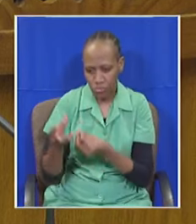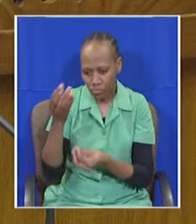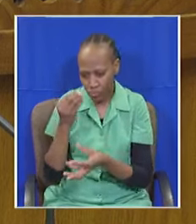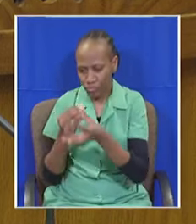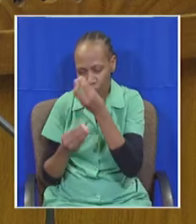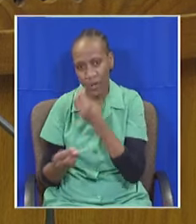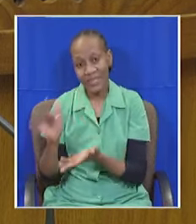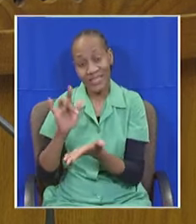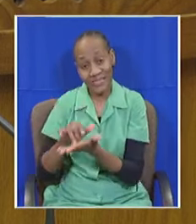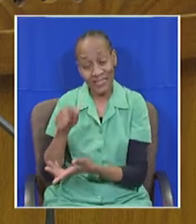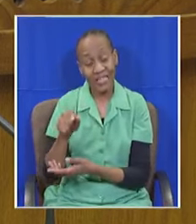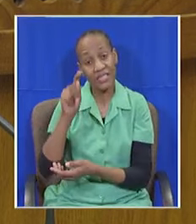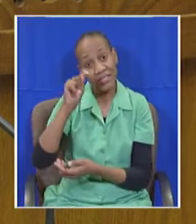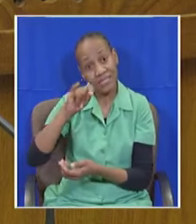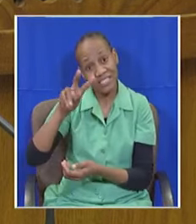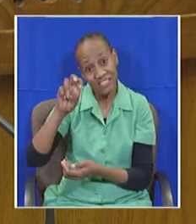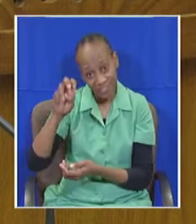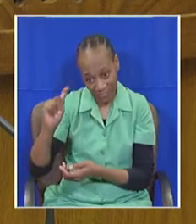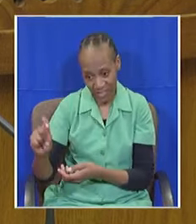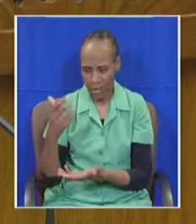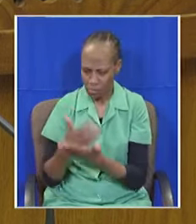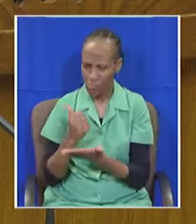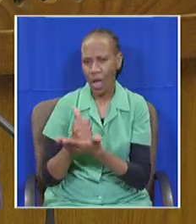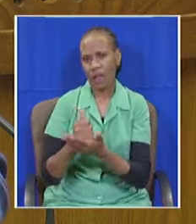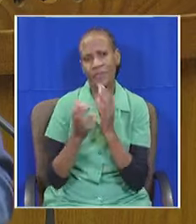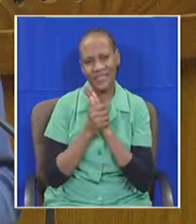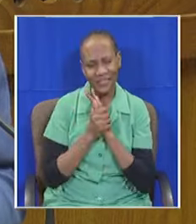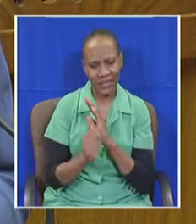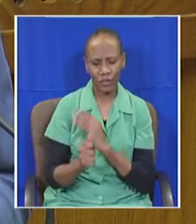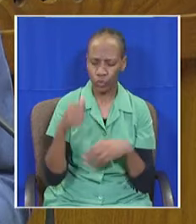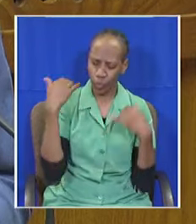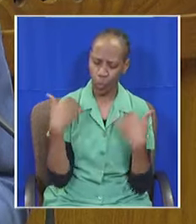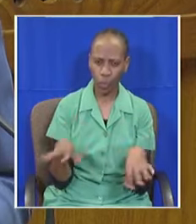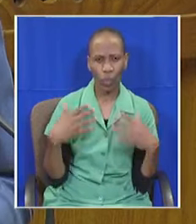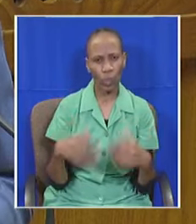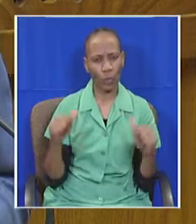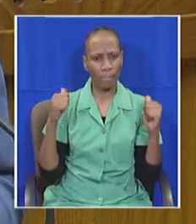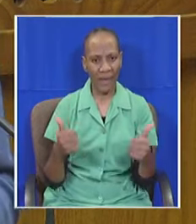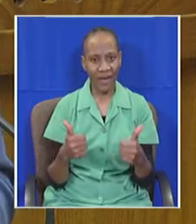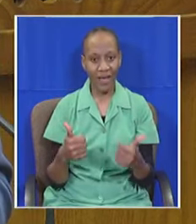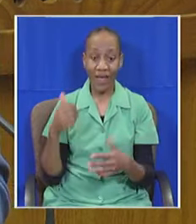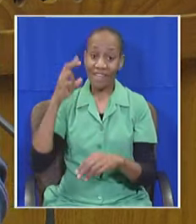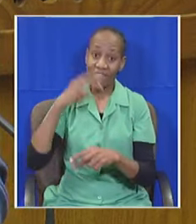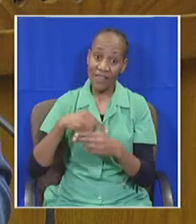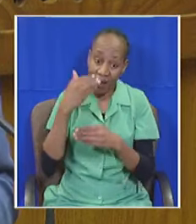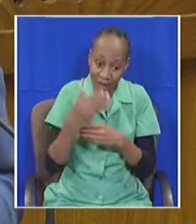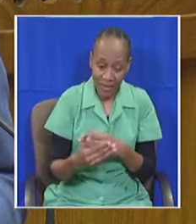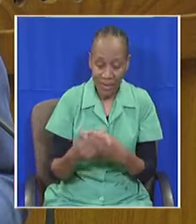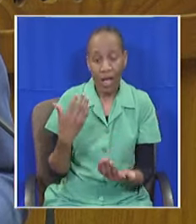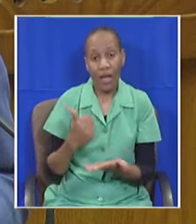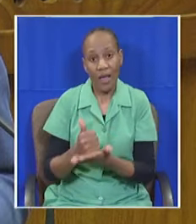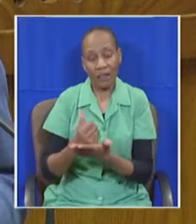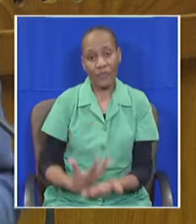and training centers are appropriate to build the critical skills base that our economy needs and in turn will make our young people